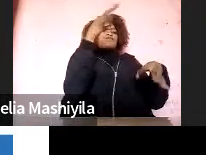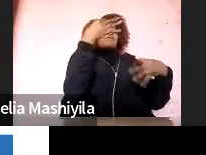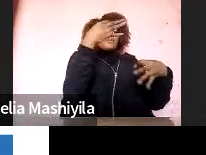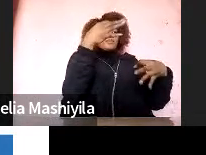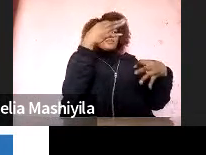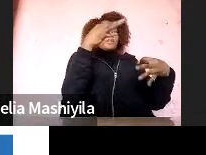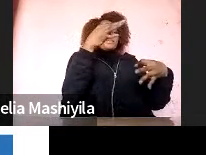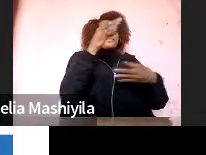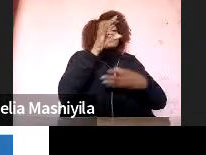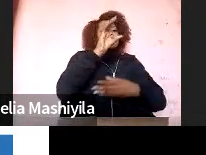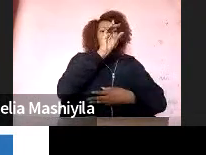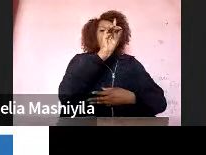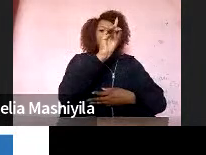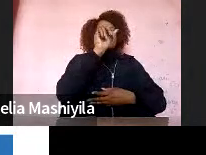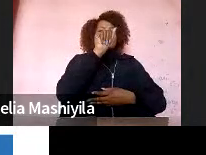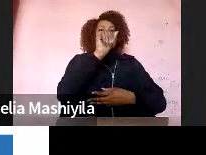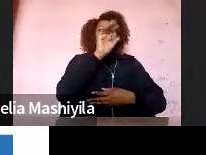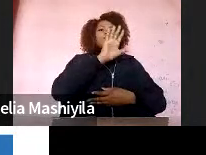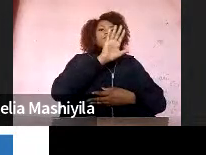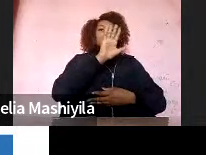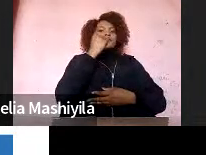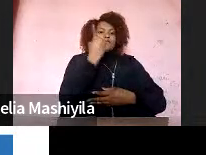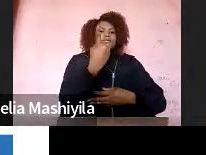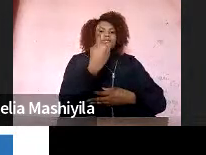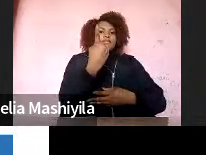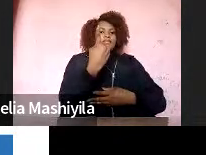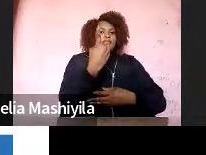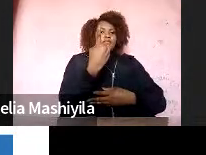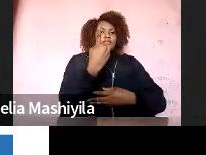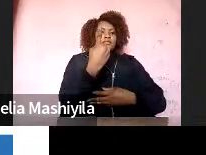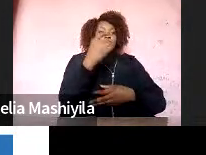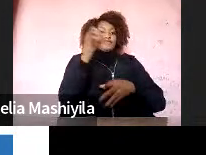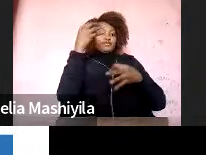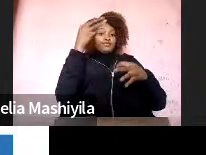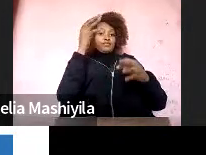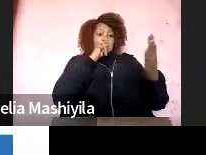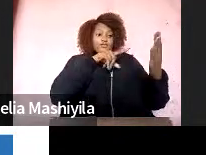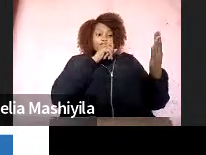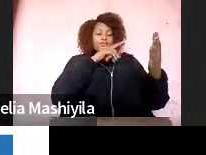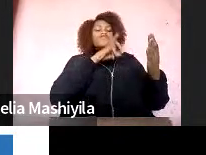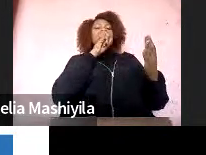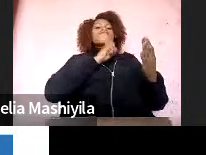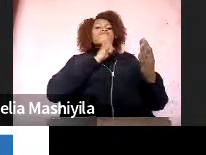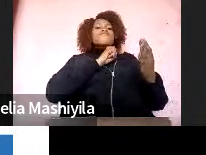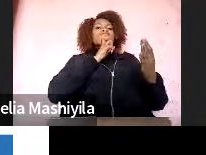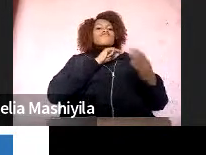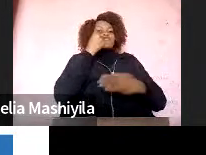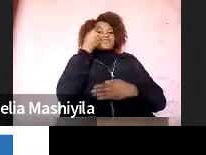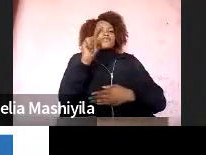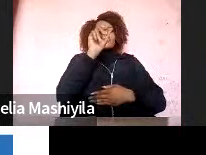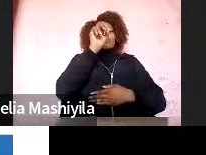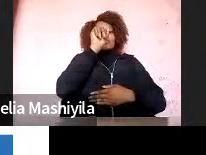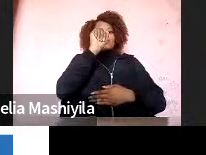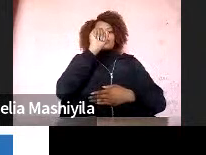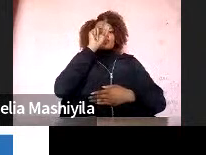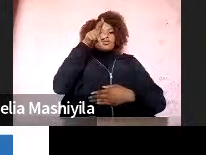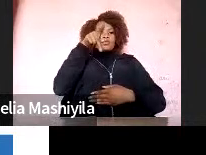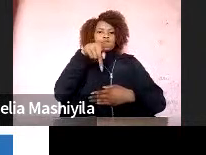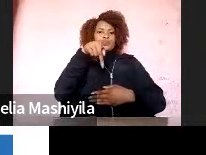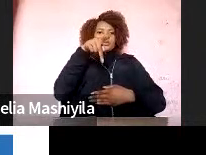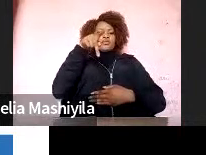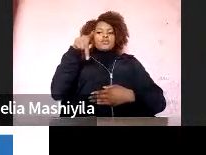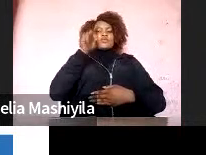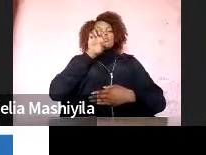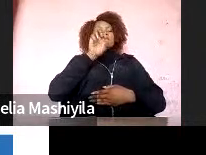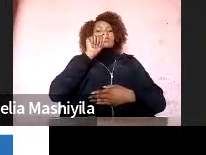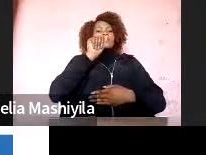DA51, you should use it when you are appealing the outcome which SARS has taken. But we